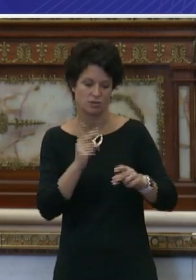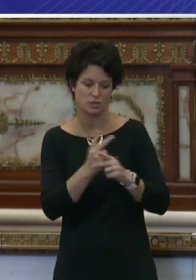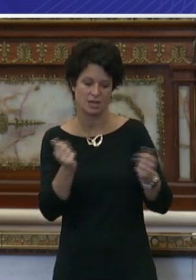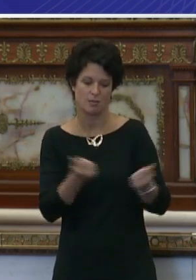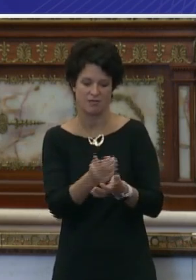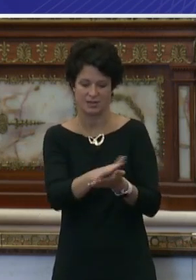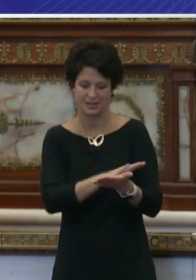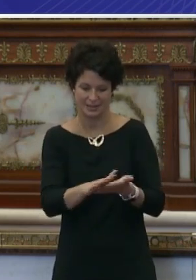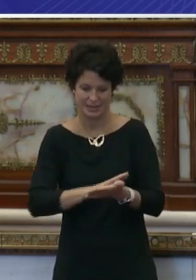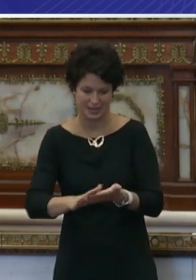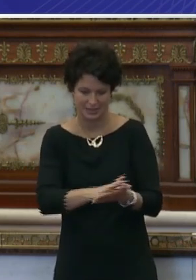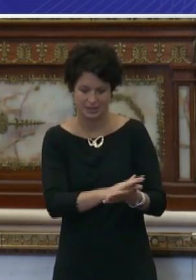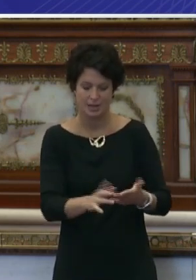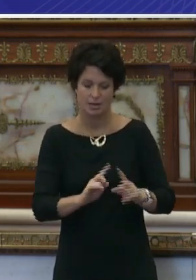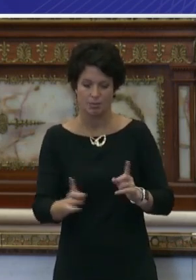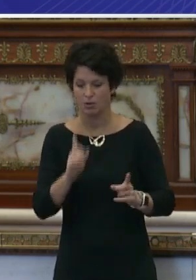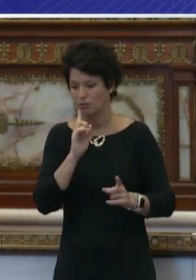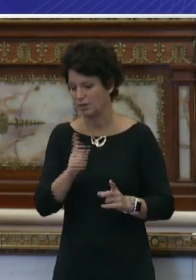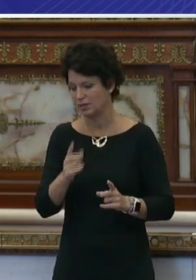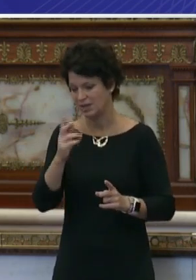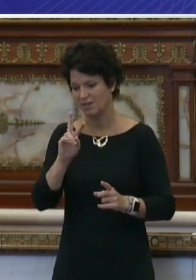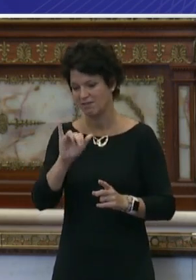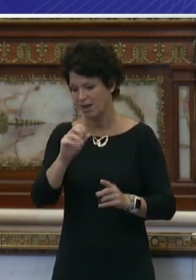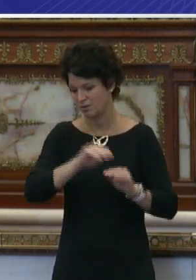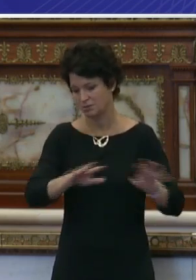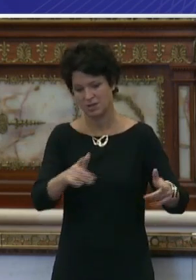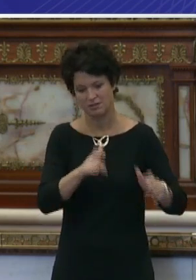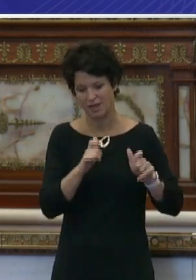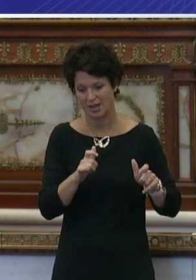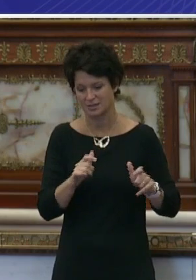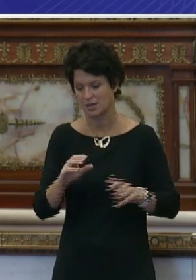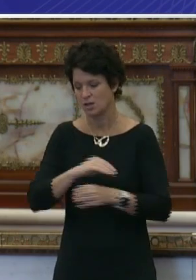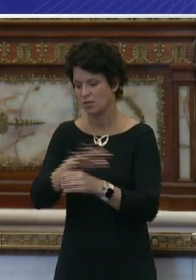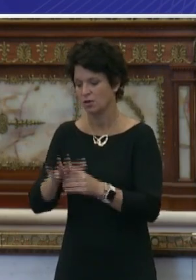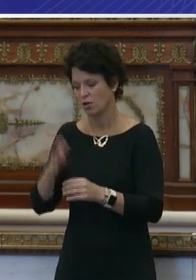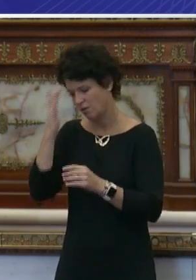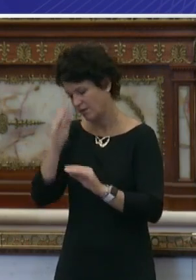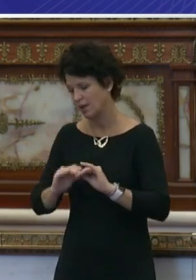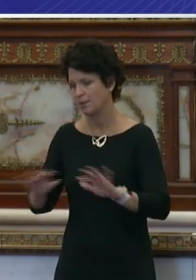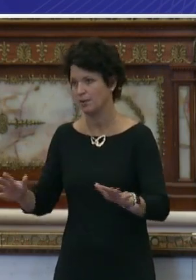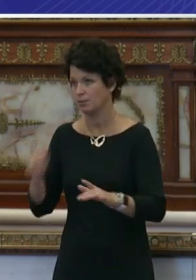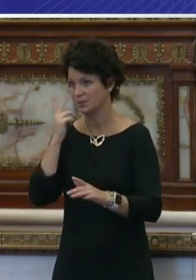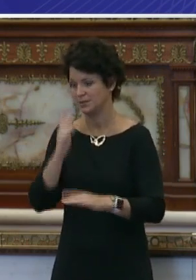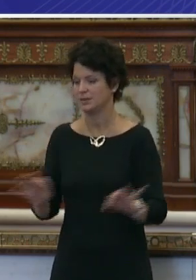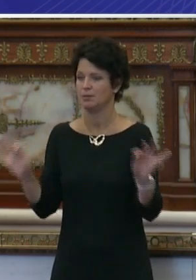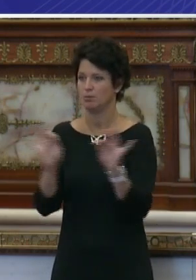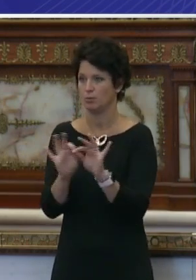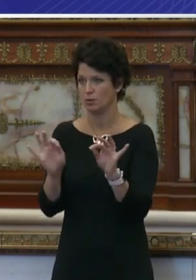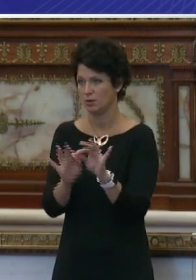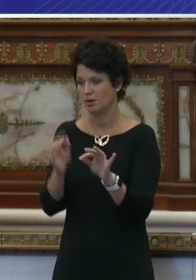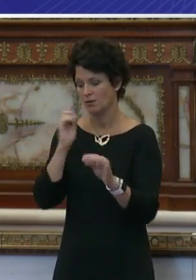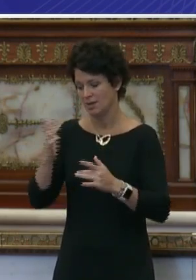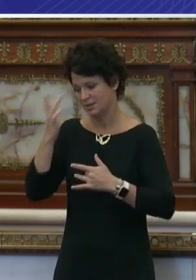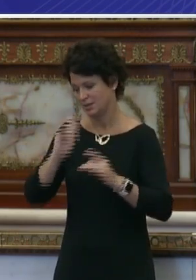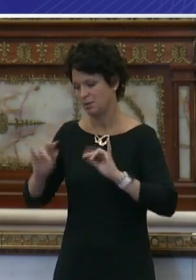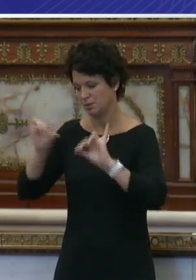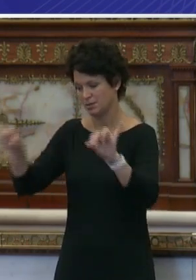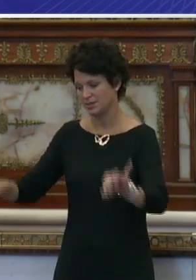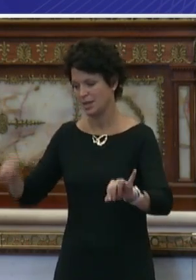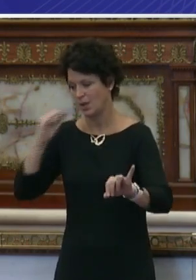everything sanitized. The reality is that a pathogen could spread quickly. In light of the COVID epidemic, we see how crucial it is for sick people to stay